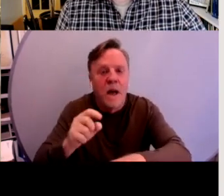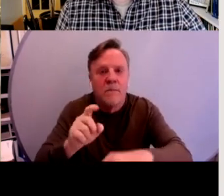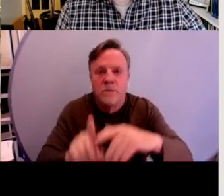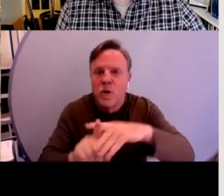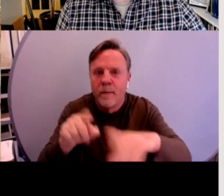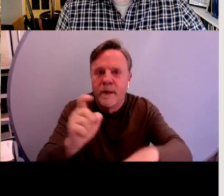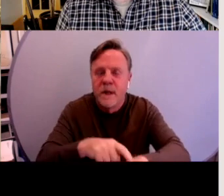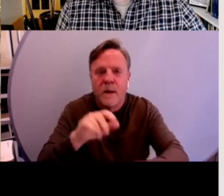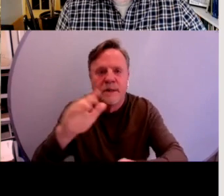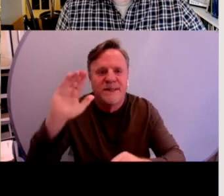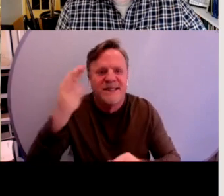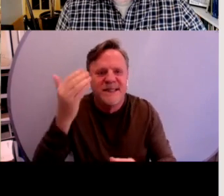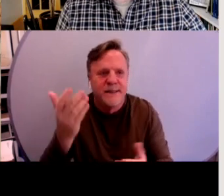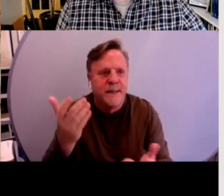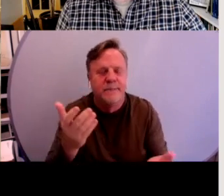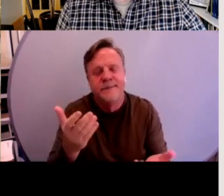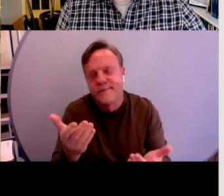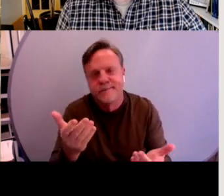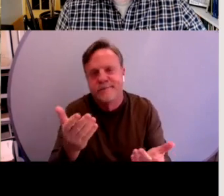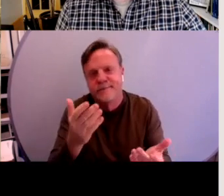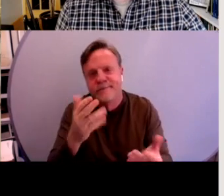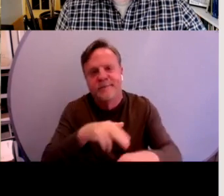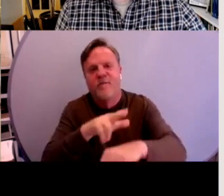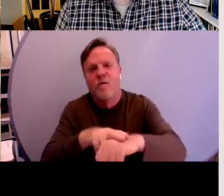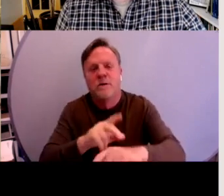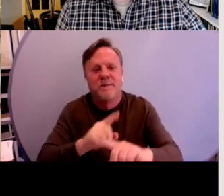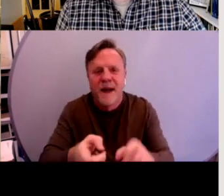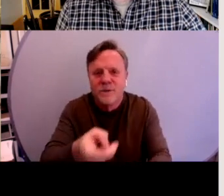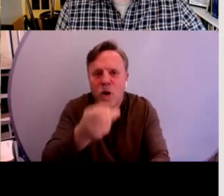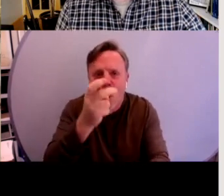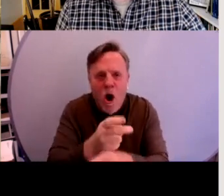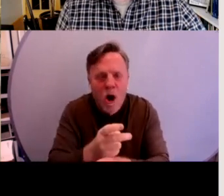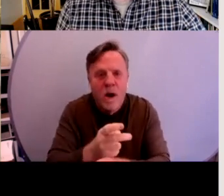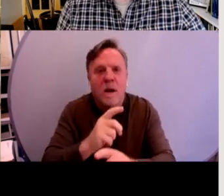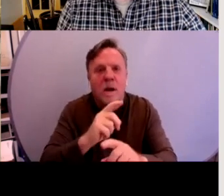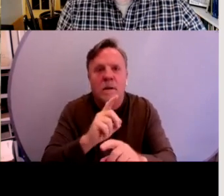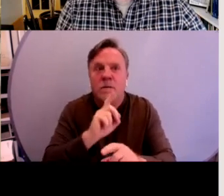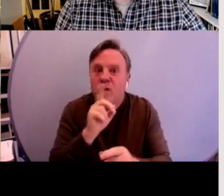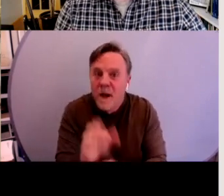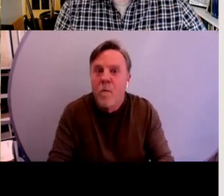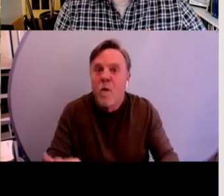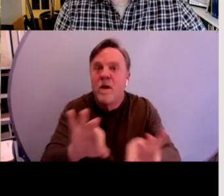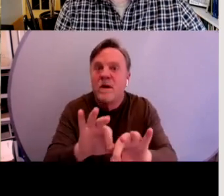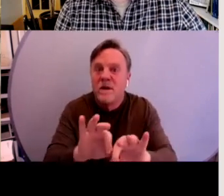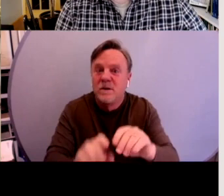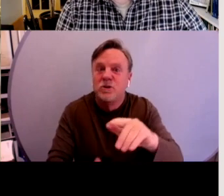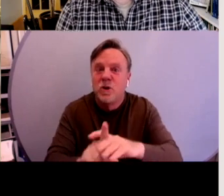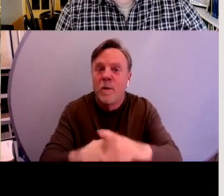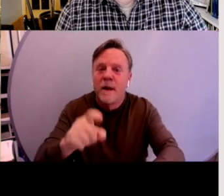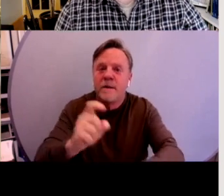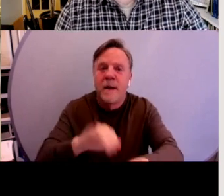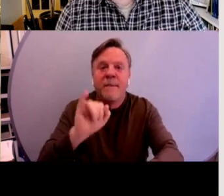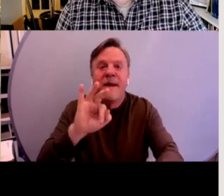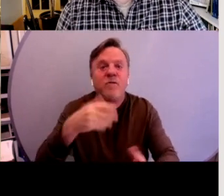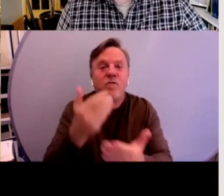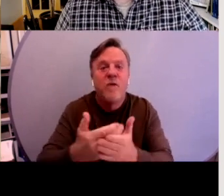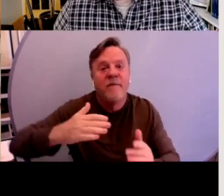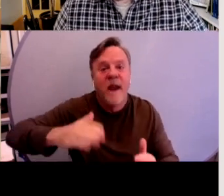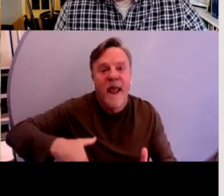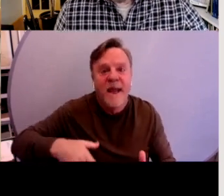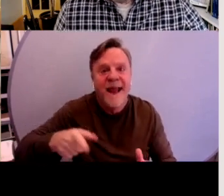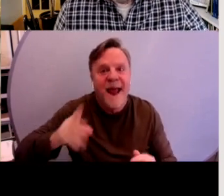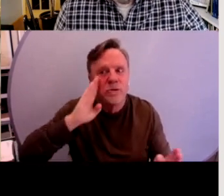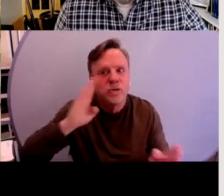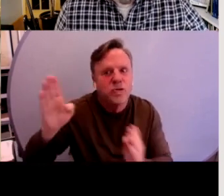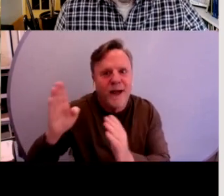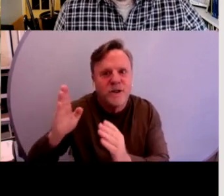seems so straightforward, but it's so hard. But it's so important to be on time, because if you come in late and you're a distraction and a